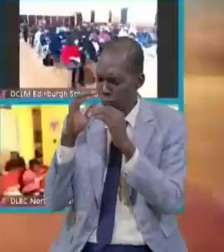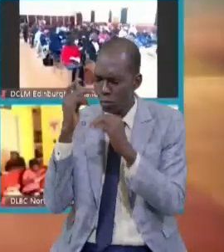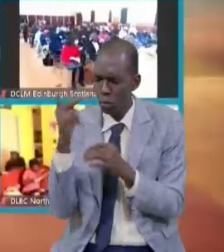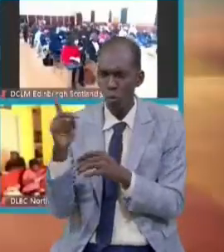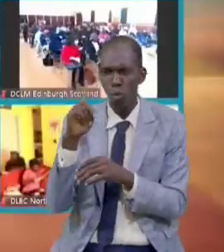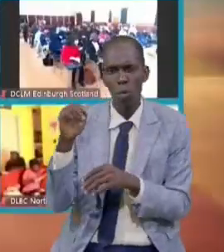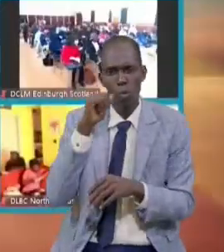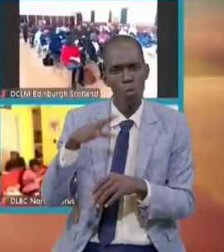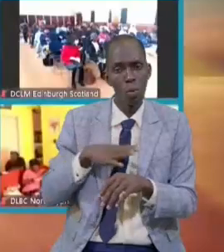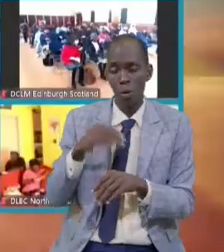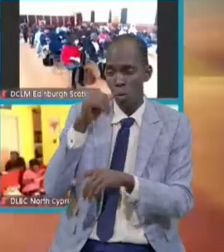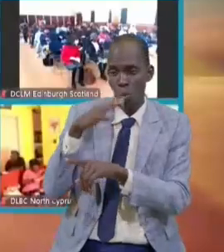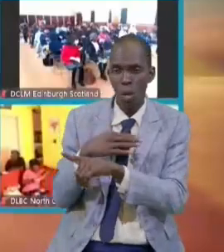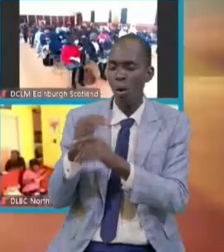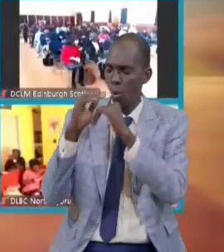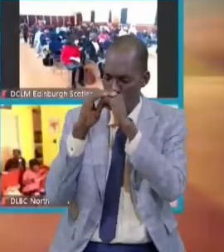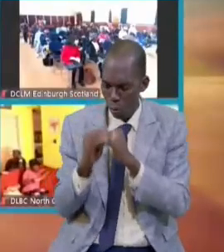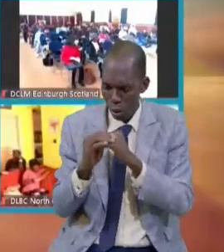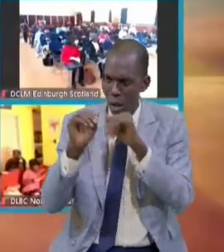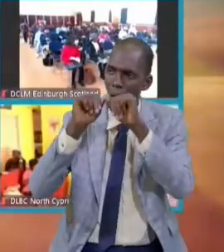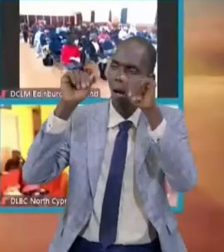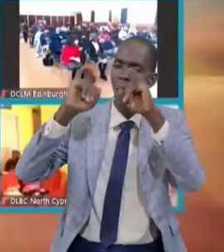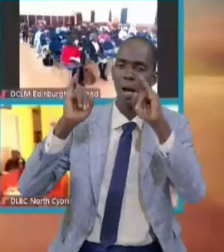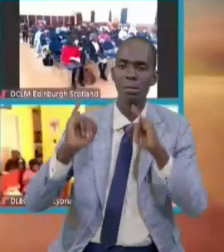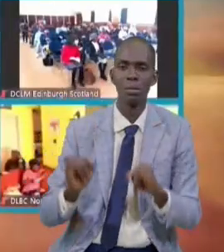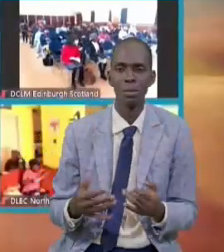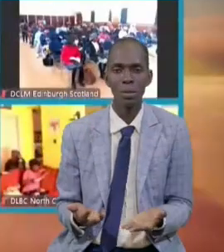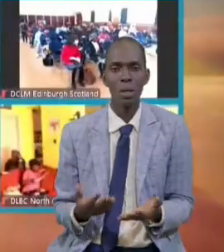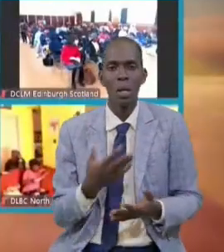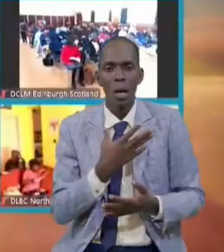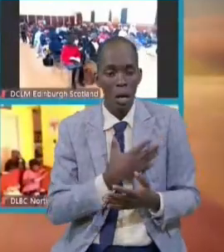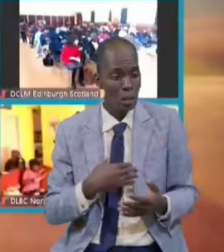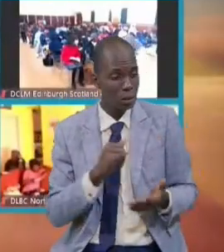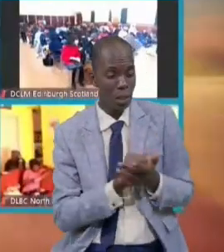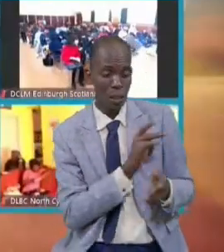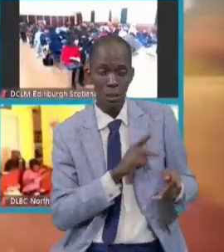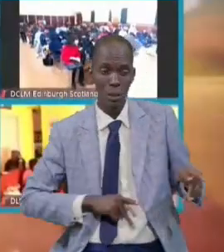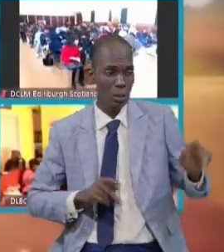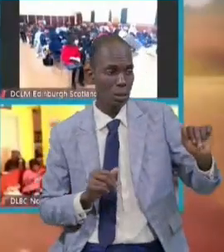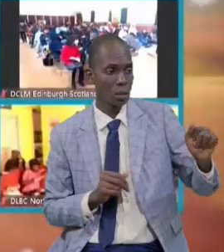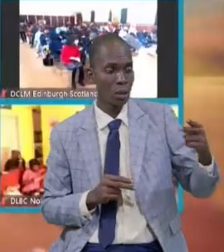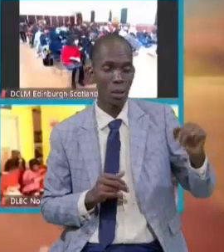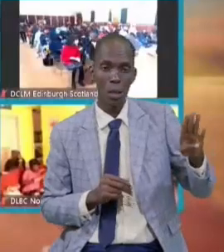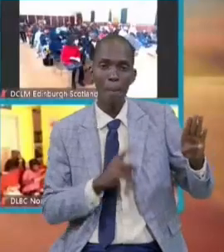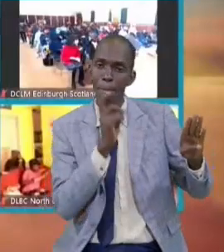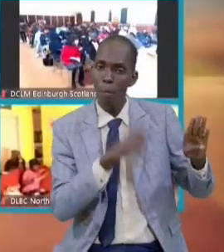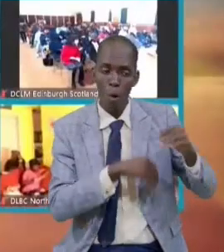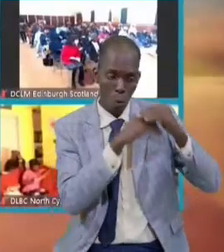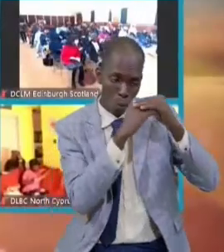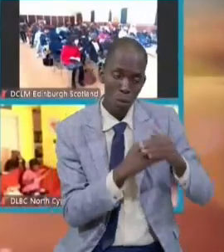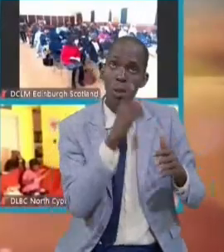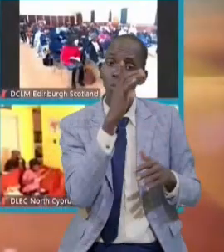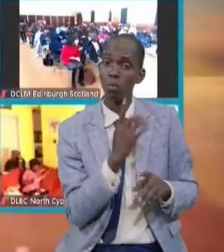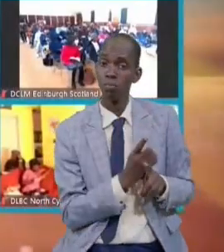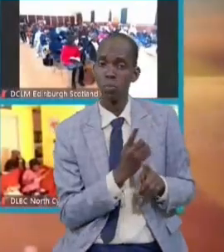God. And with the rolling of the eyes, of the painting of the face, and with the everything that